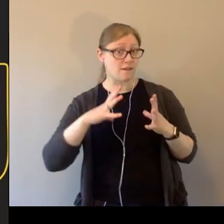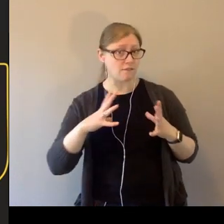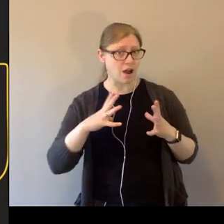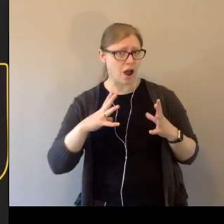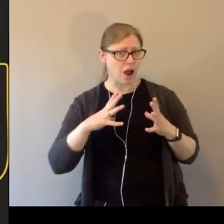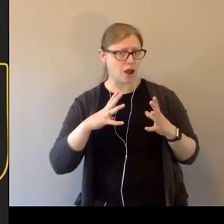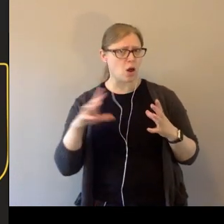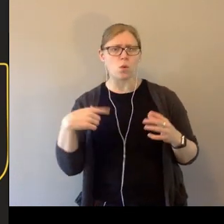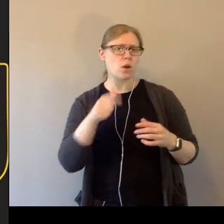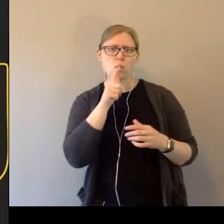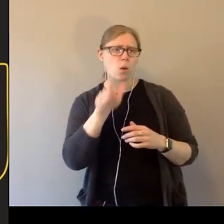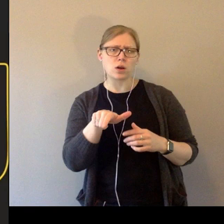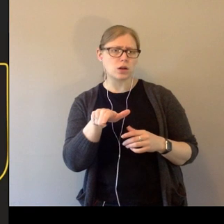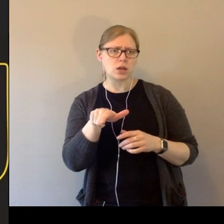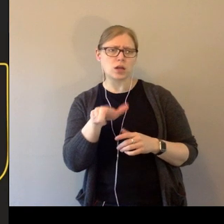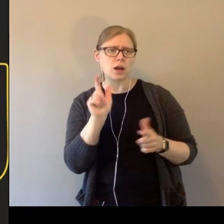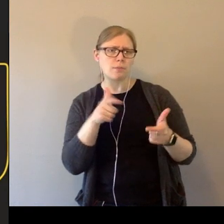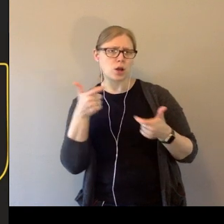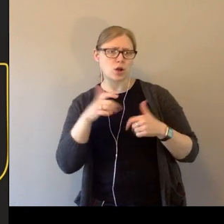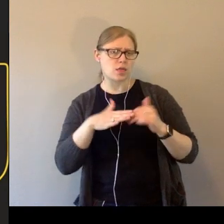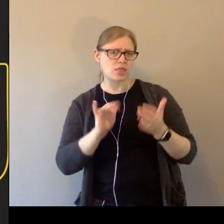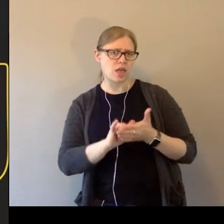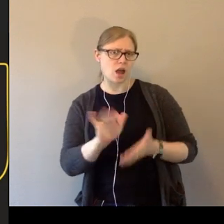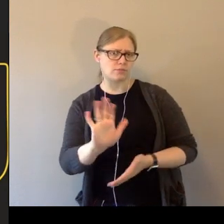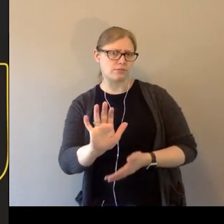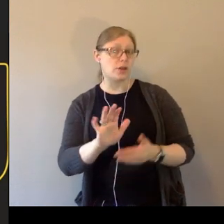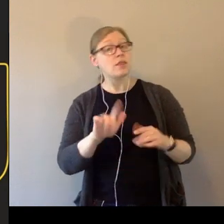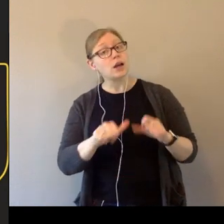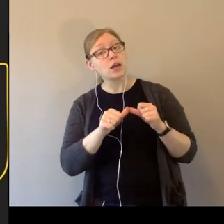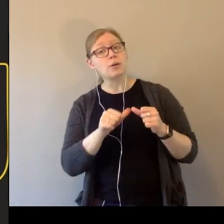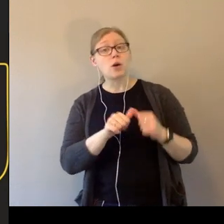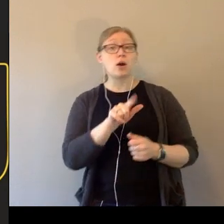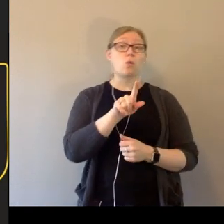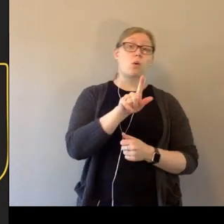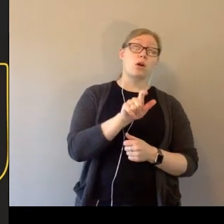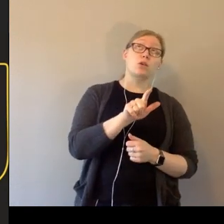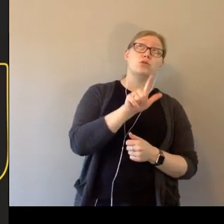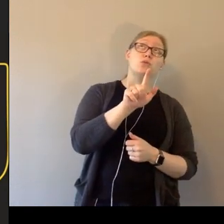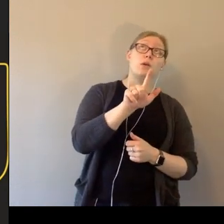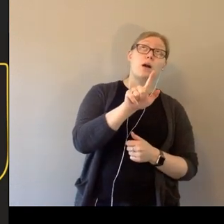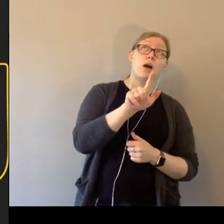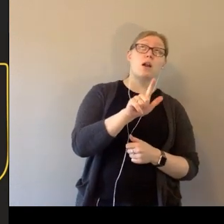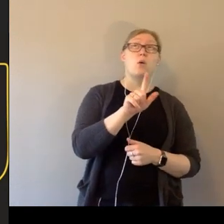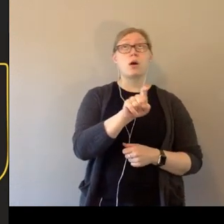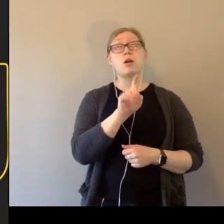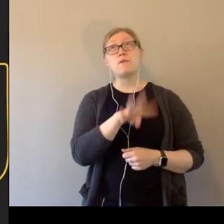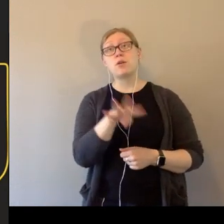Of course, they continue 121, 144,